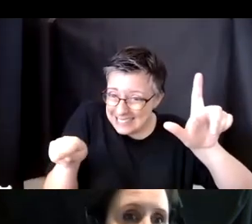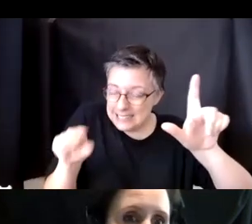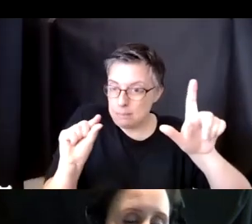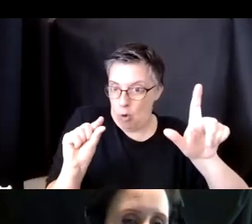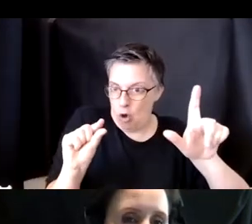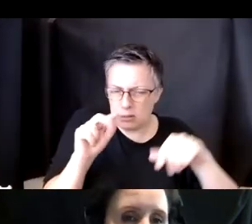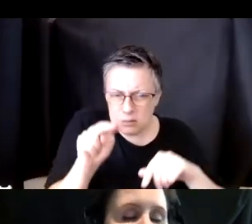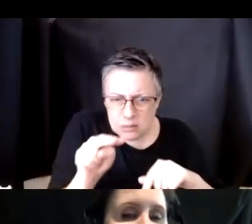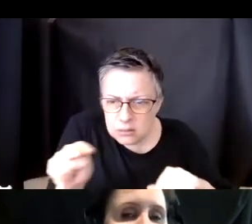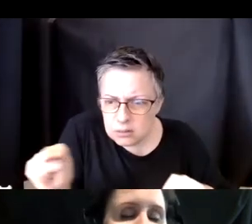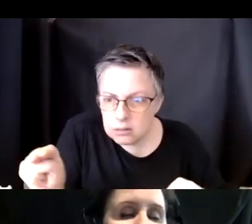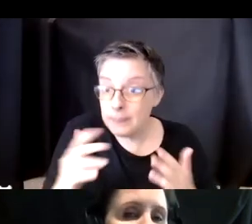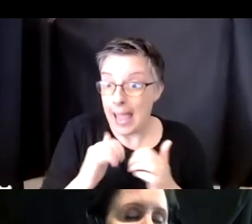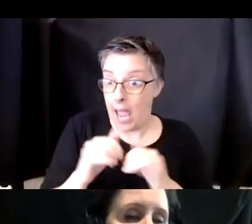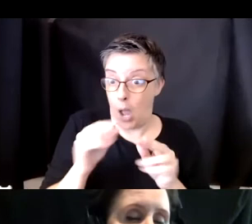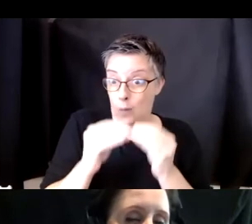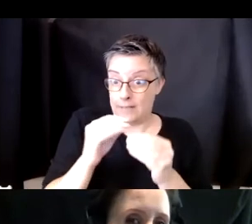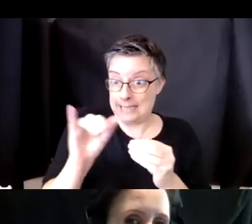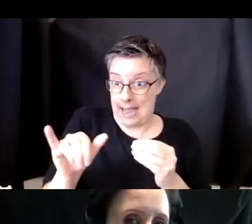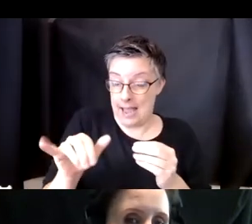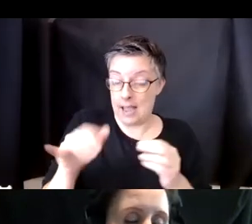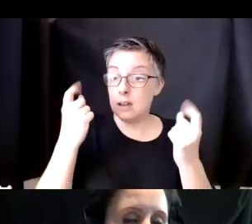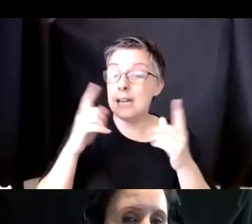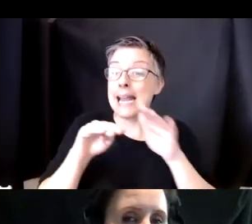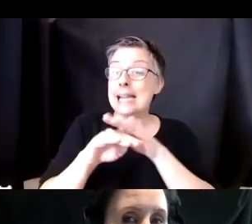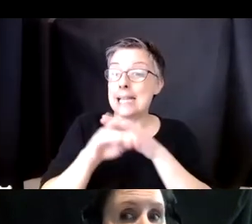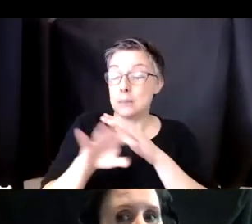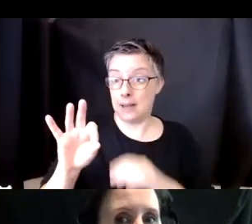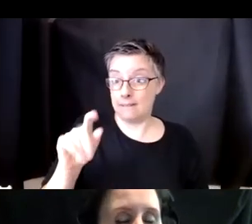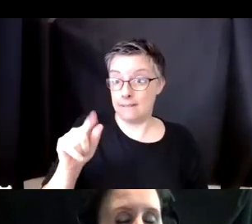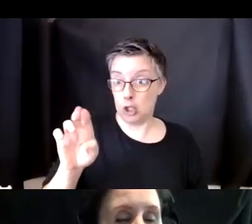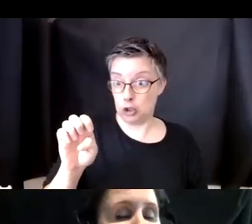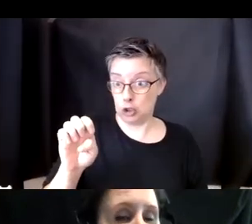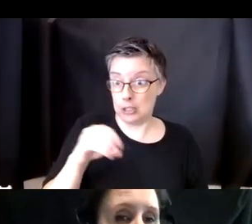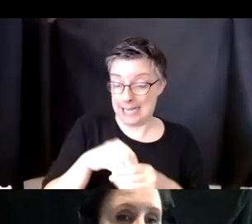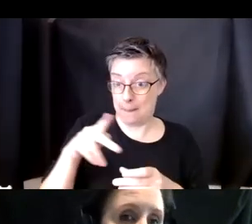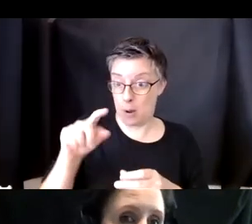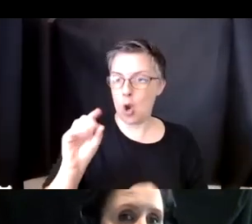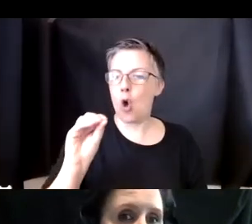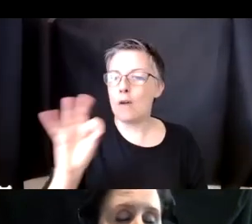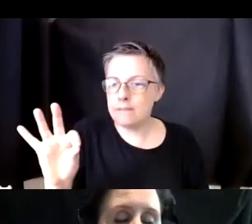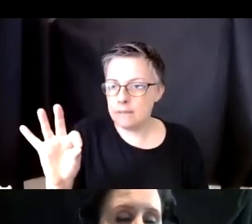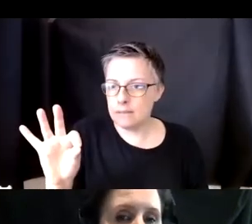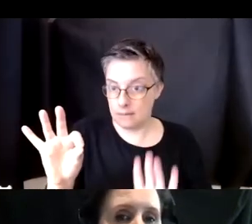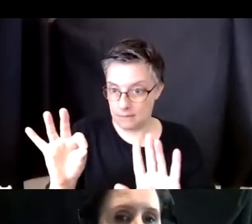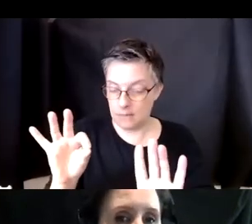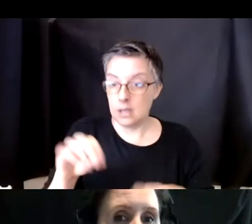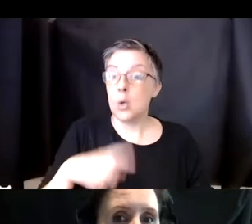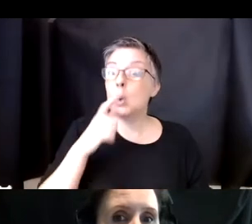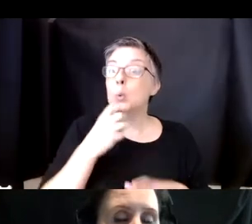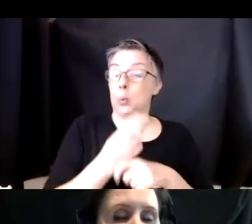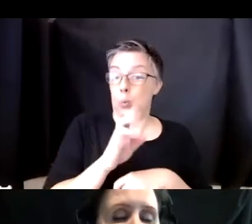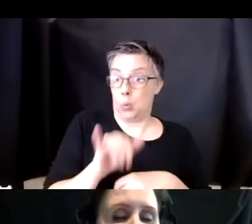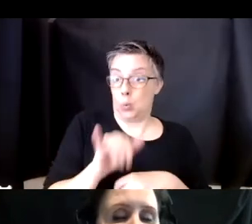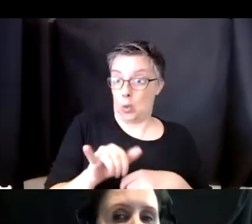The way to fix that is to turn off the accessibility option in your PowerPoint for the person who is using the PowerPoint and sharing